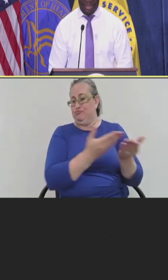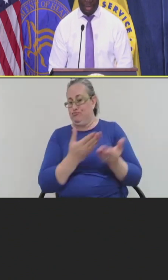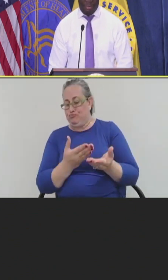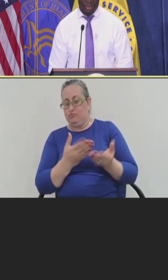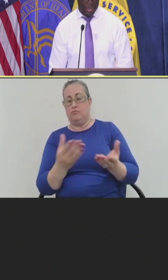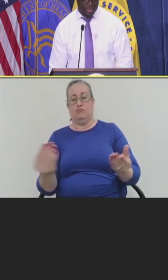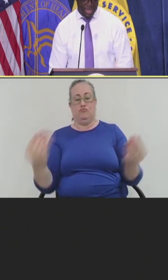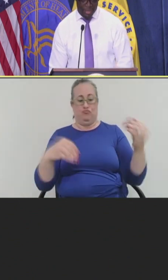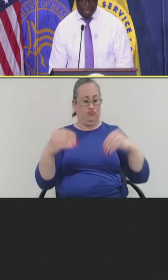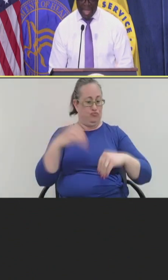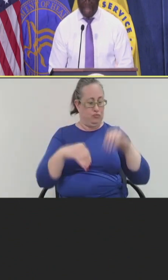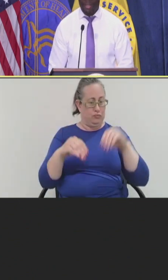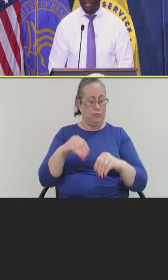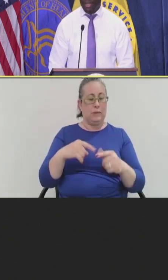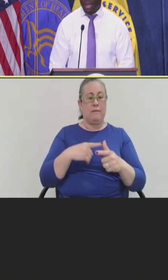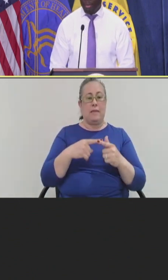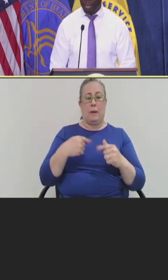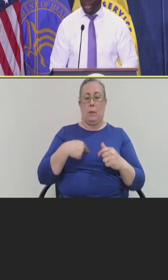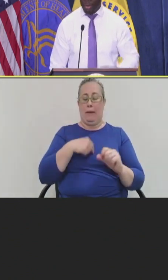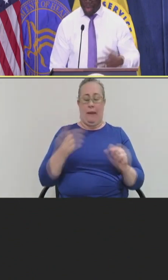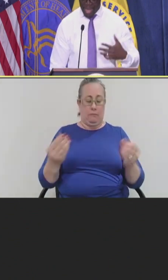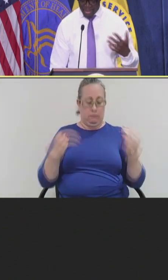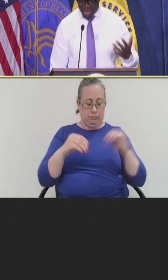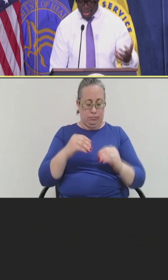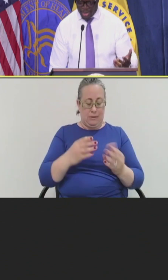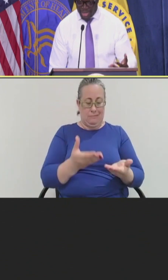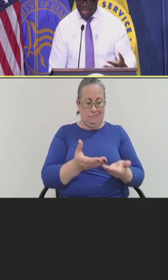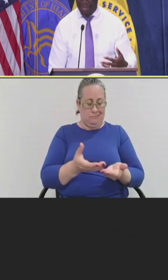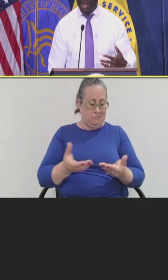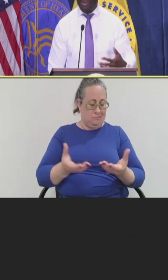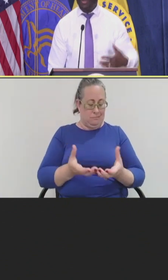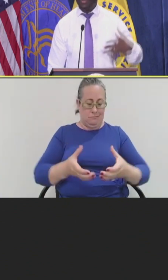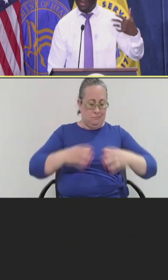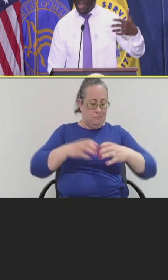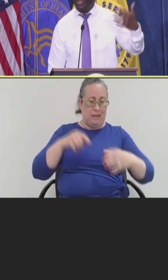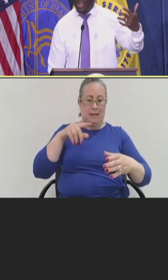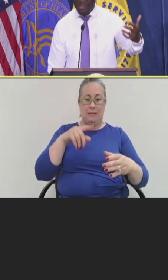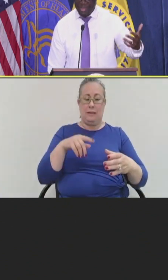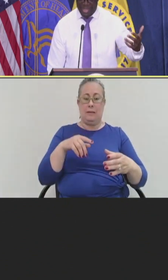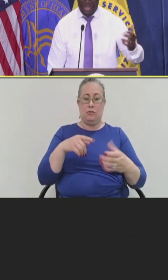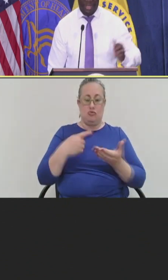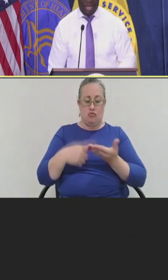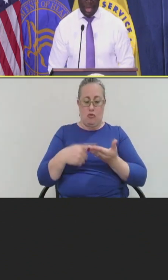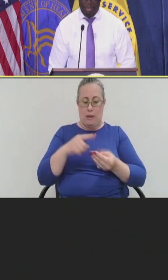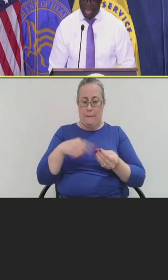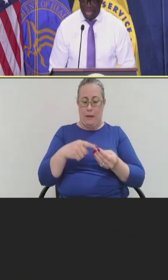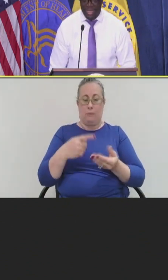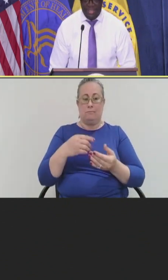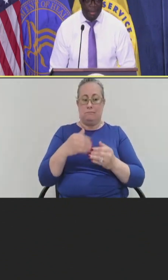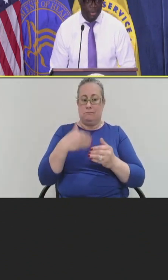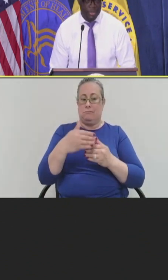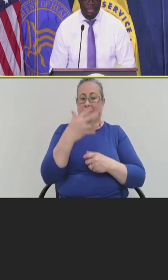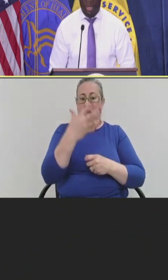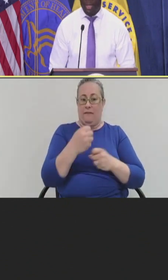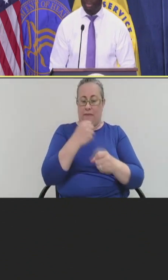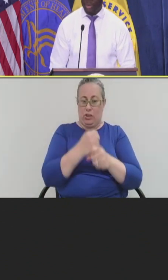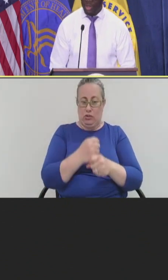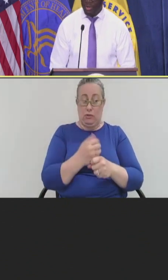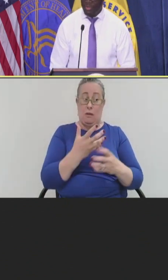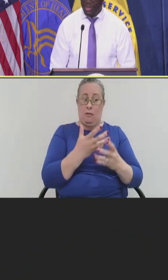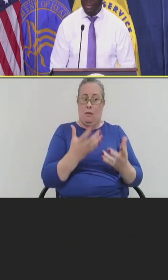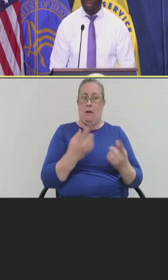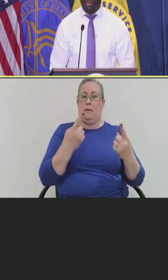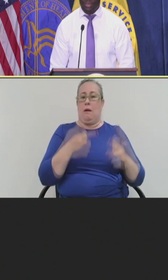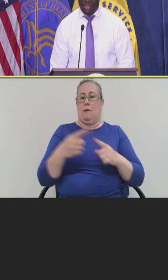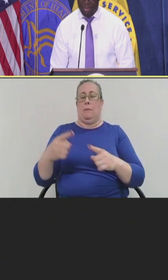can, take it back, while, talking about the next 5 years. A lot has happened during